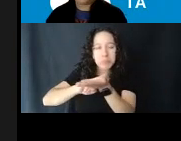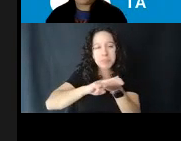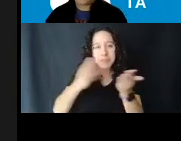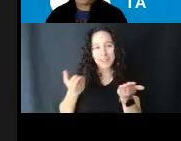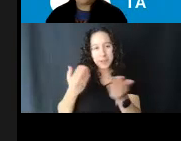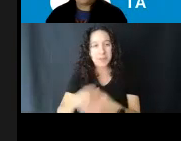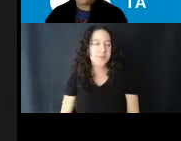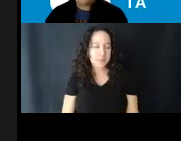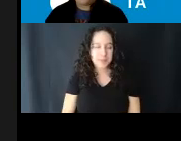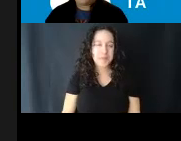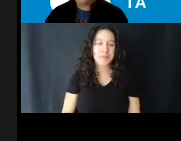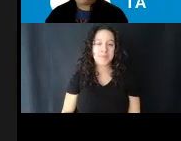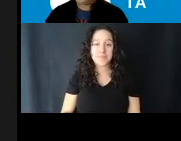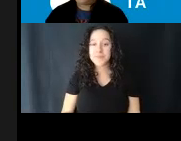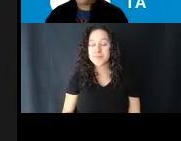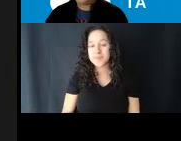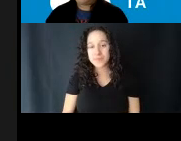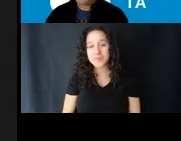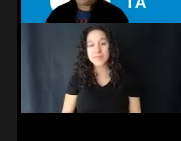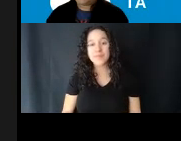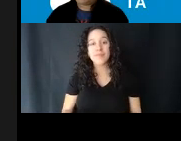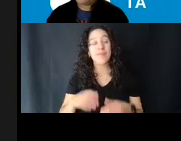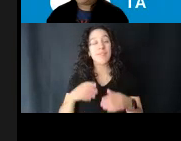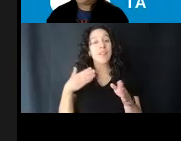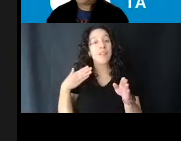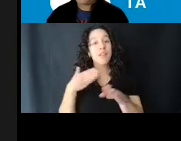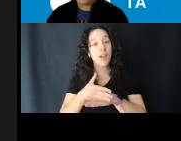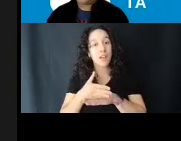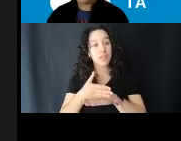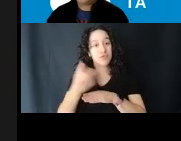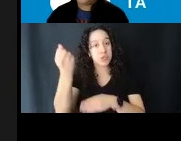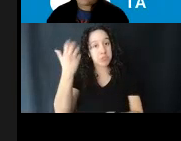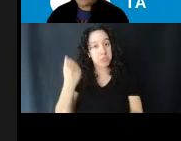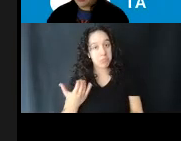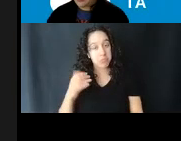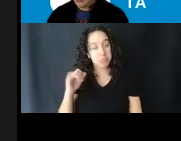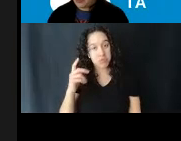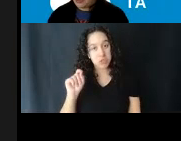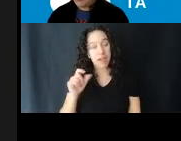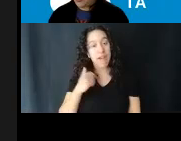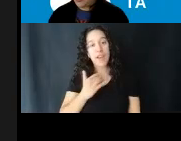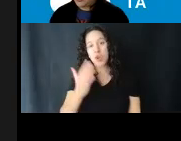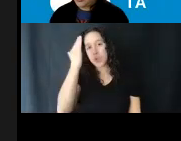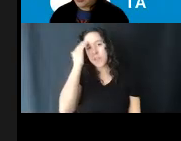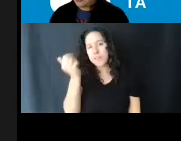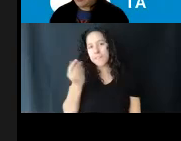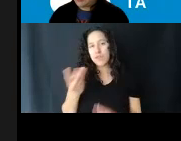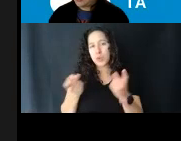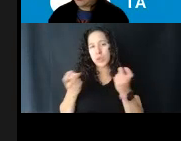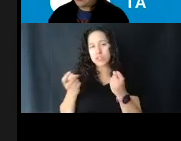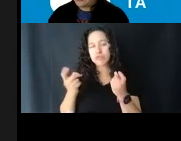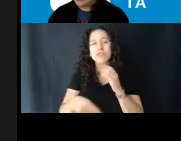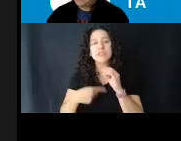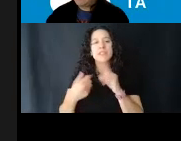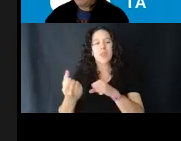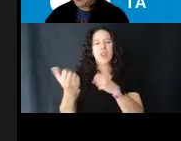here today. And then while everyone is doing that, I know that there were a few questions that were sent